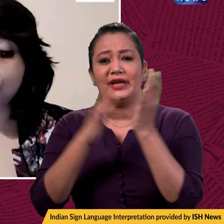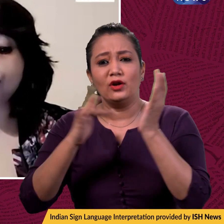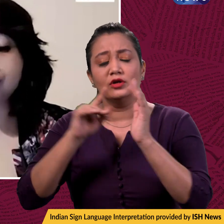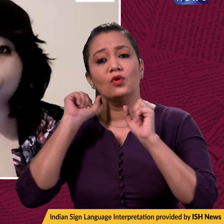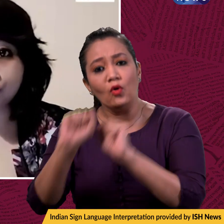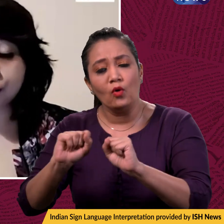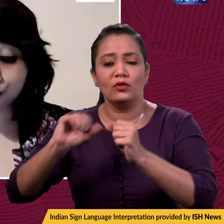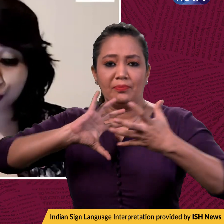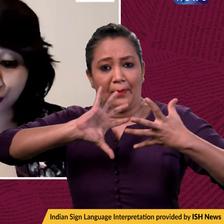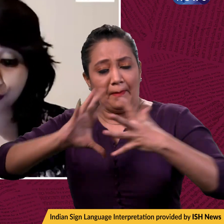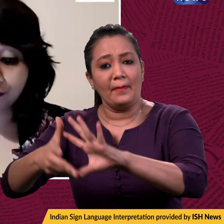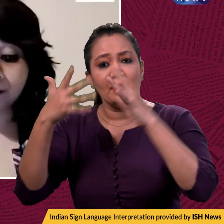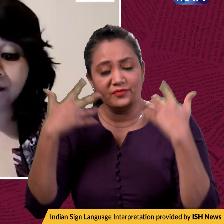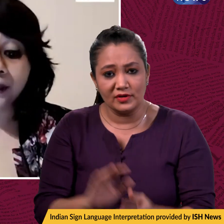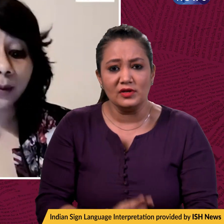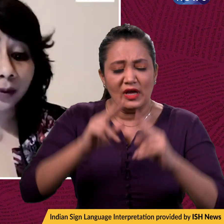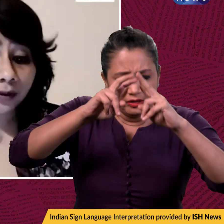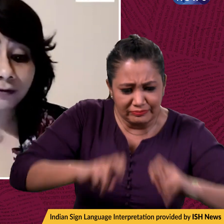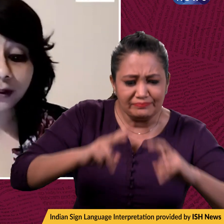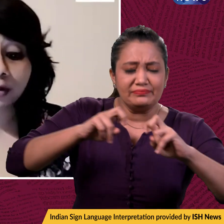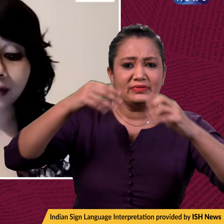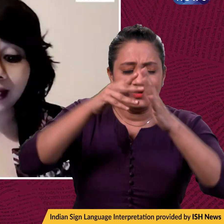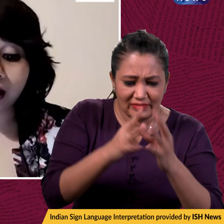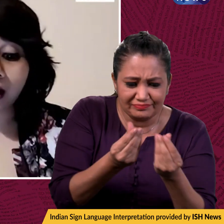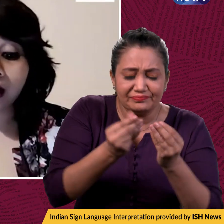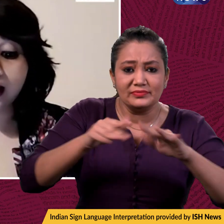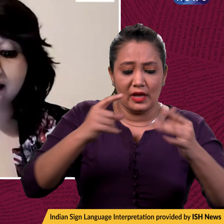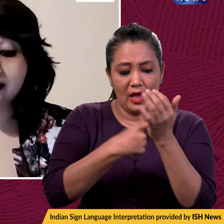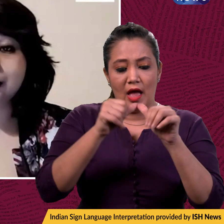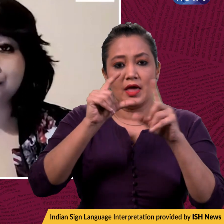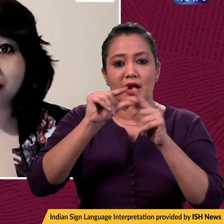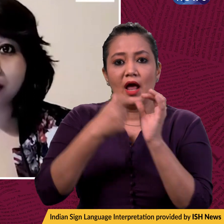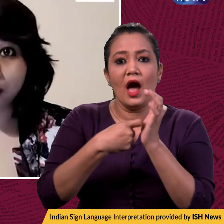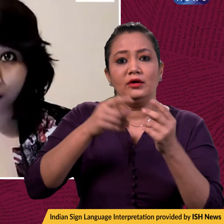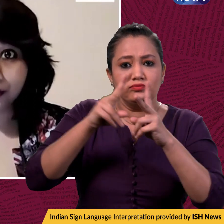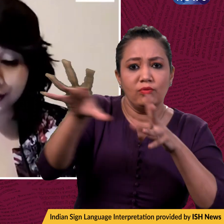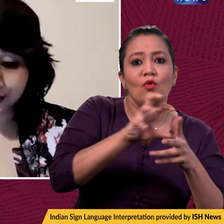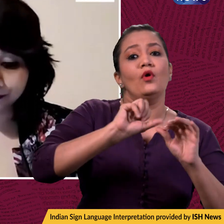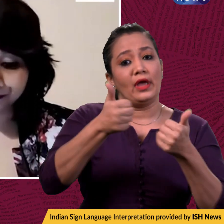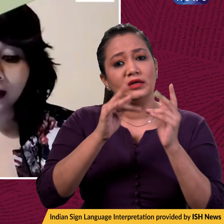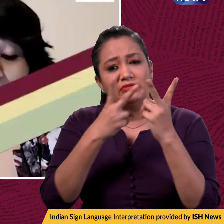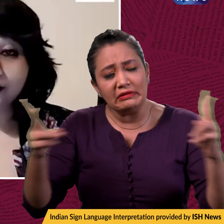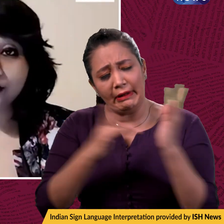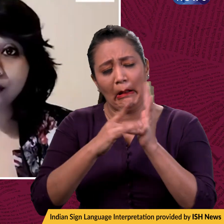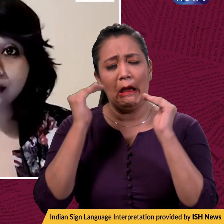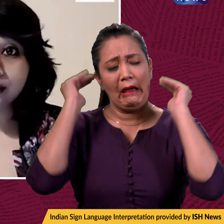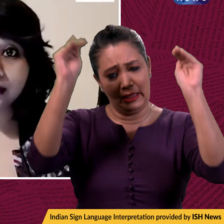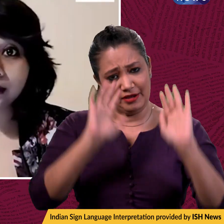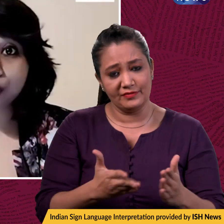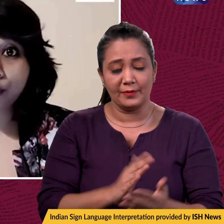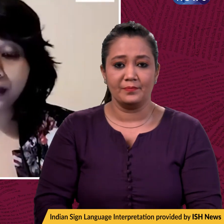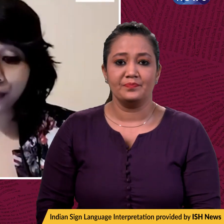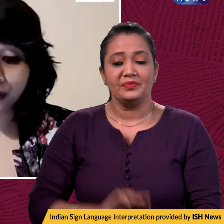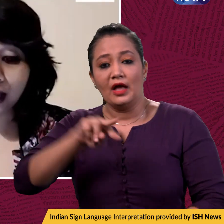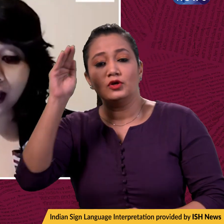and explore resources, oceanography, and would also feature radar and seismic components. In other news,